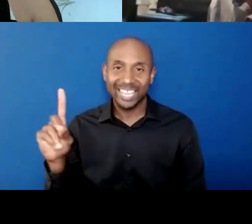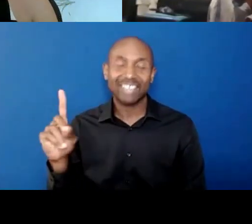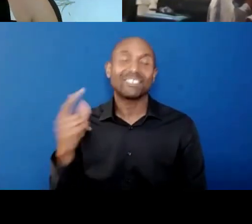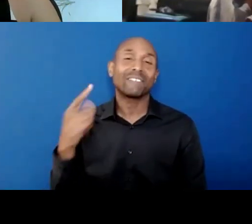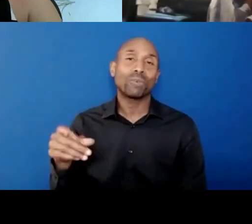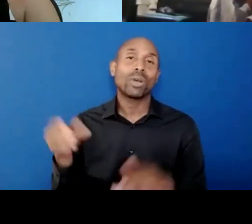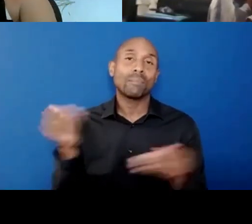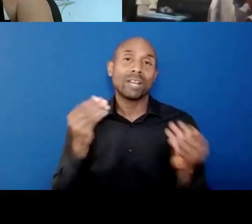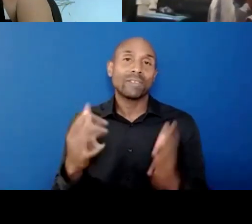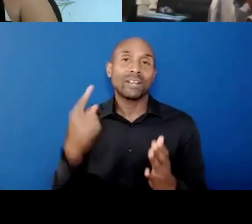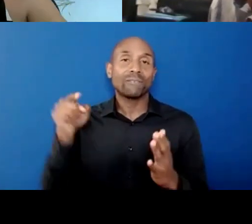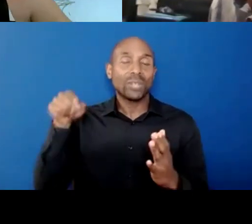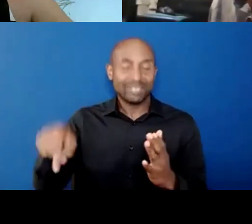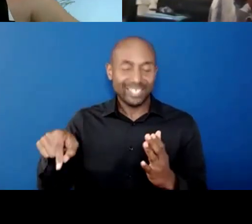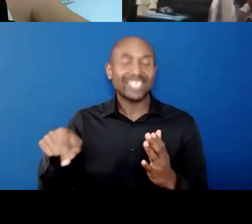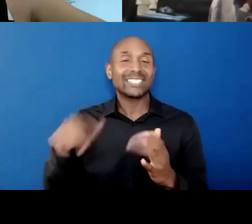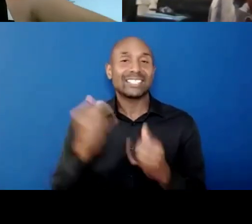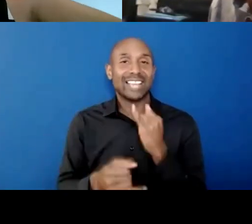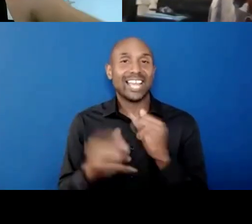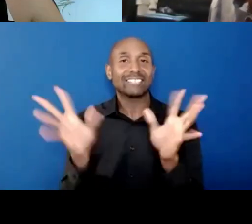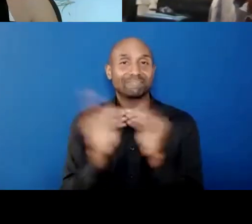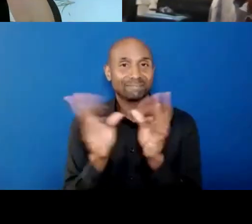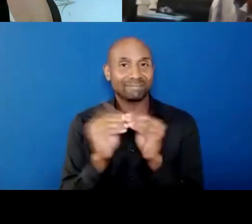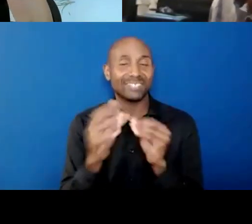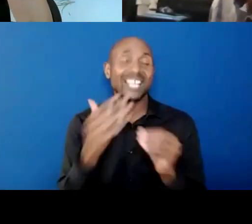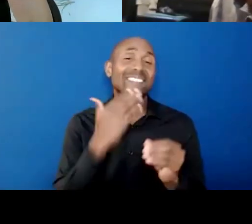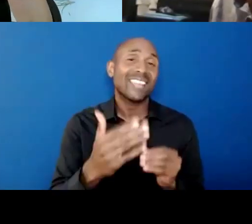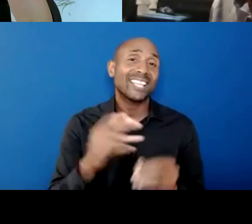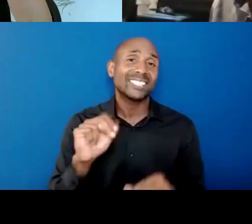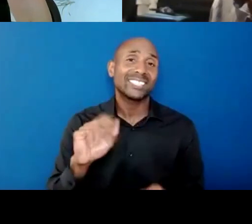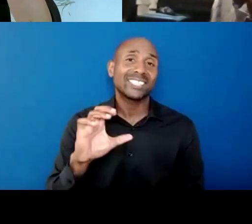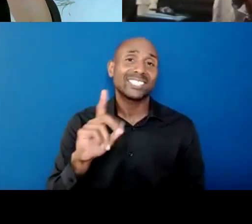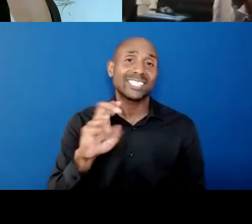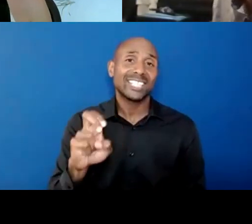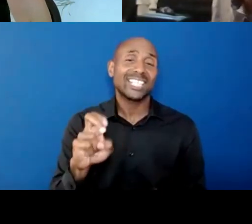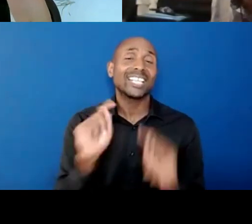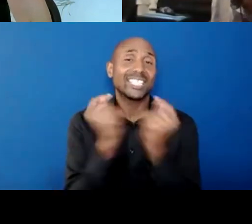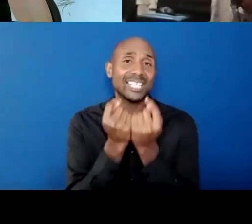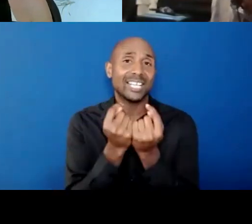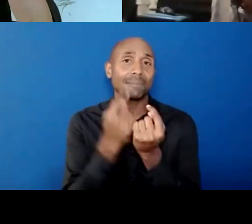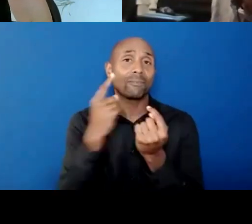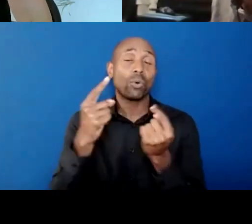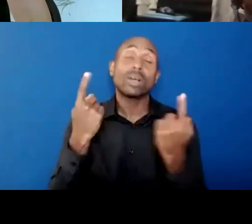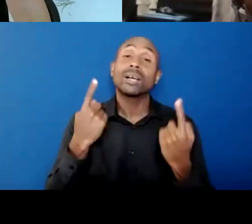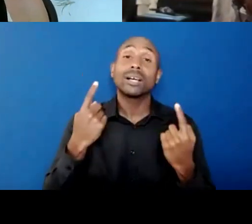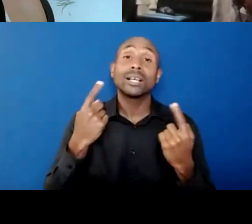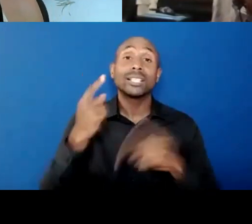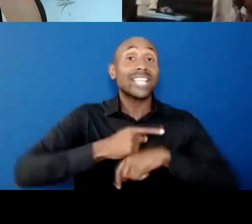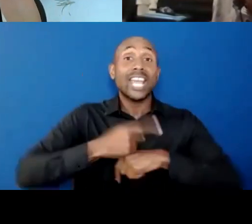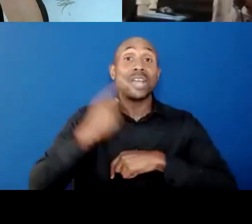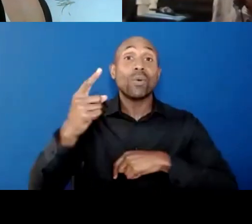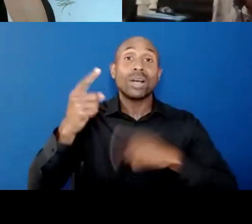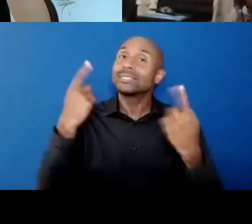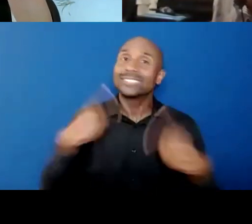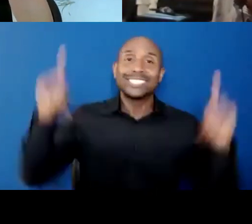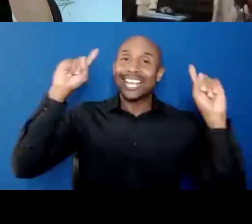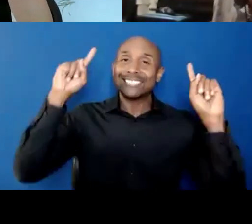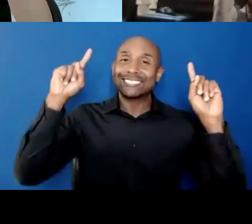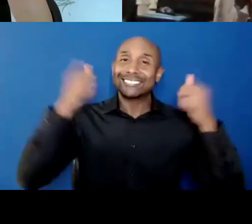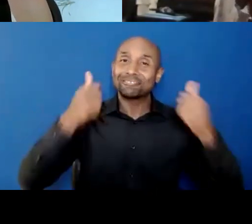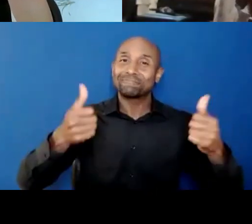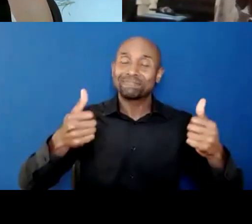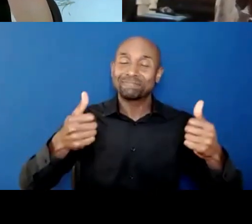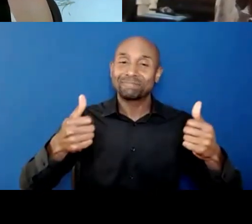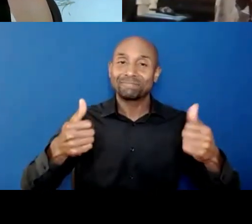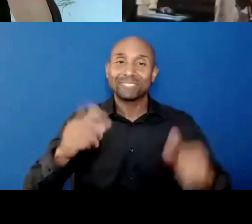And thanks to the Clearinghouse team for a successful day one. Thanks, everybody, and congratulations so